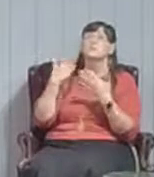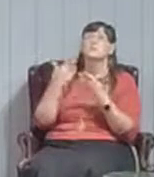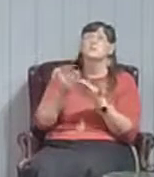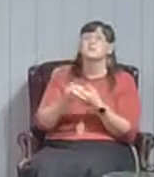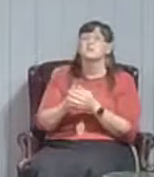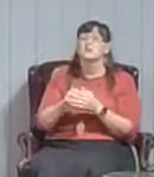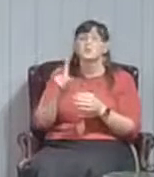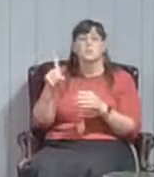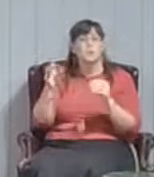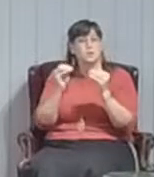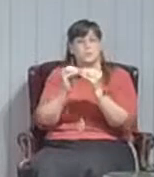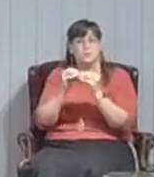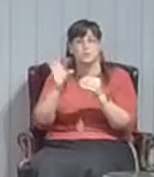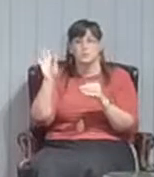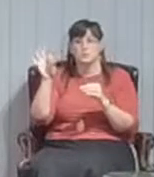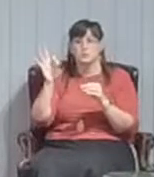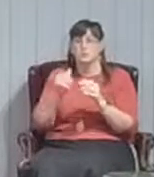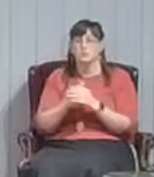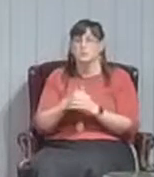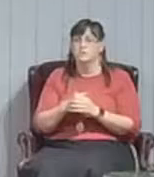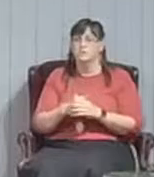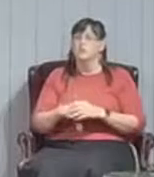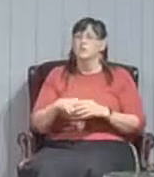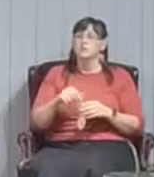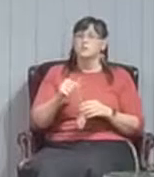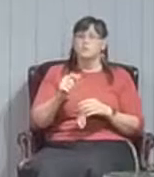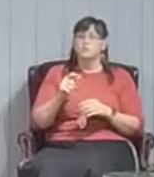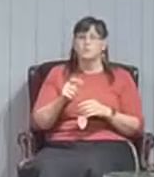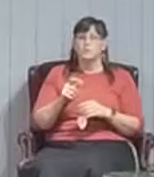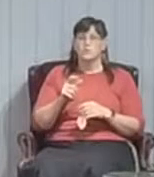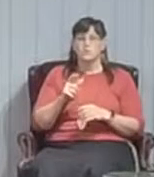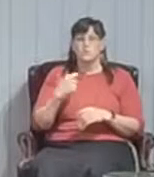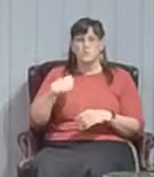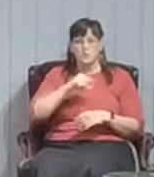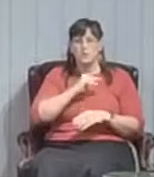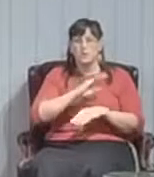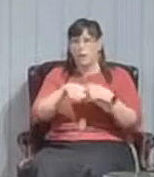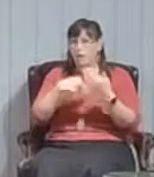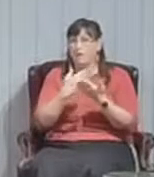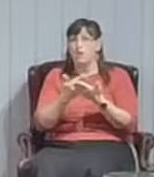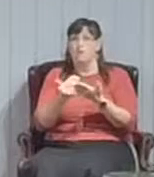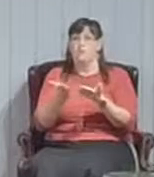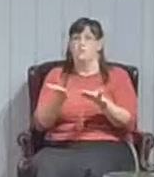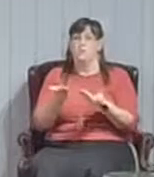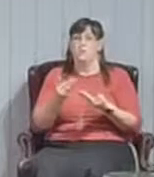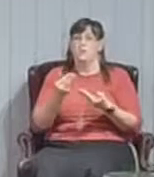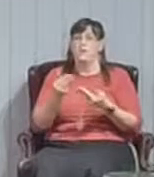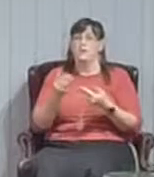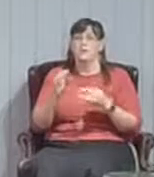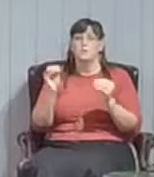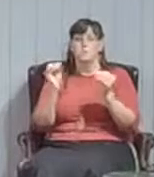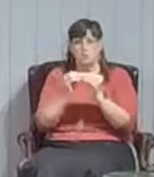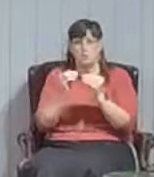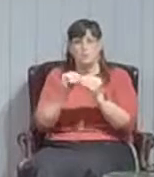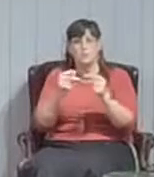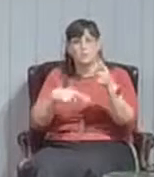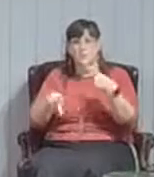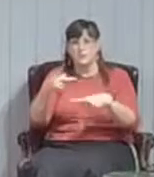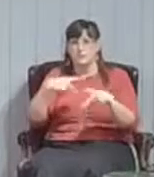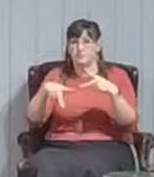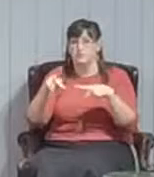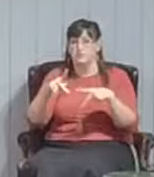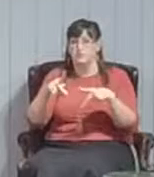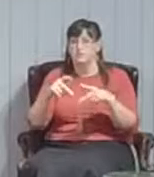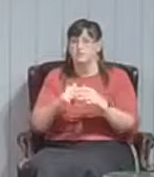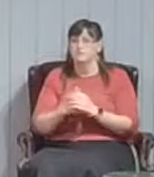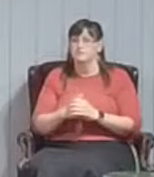family to preach to today. I mean, who doesn't want more hands? Who doesn't want to have, more people? And we